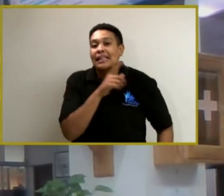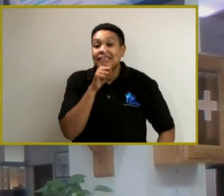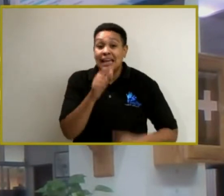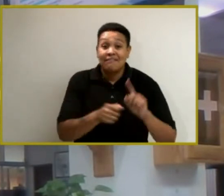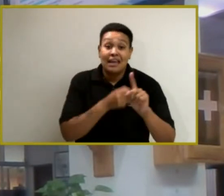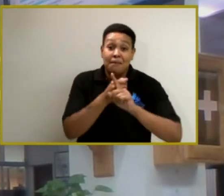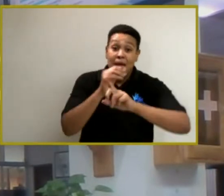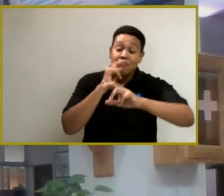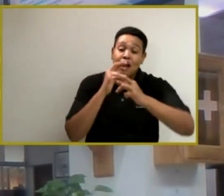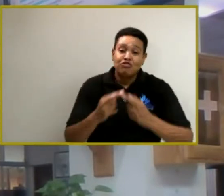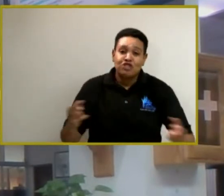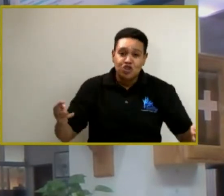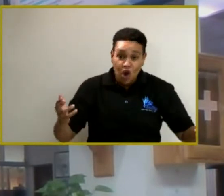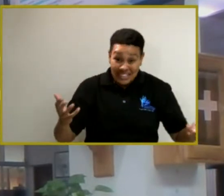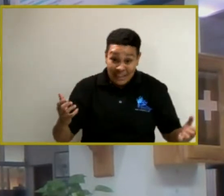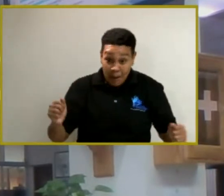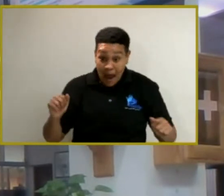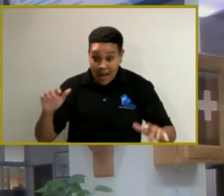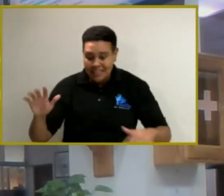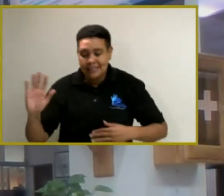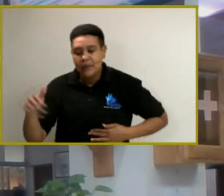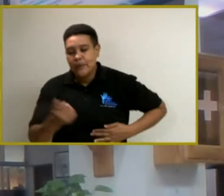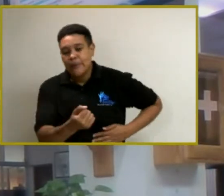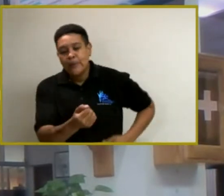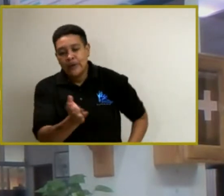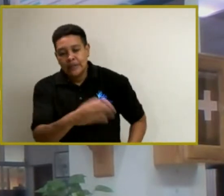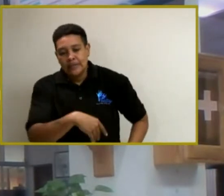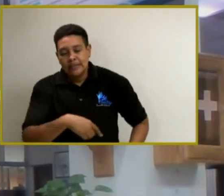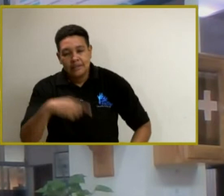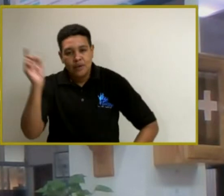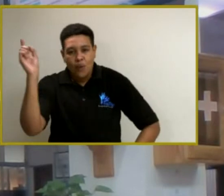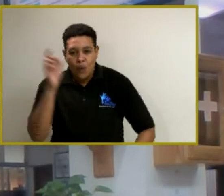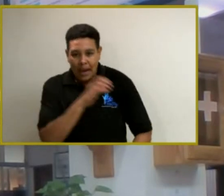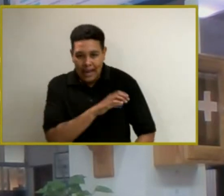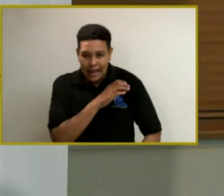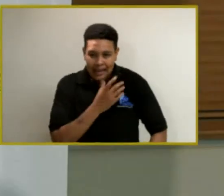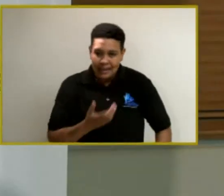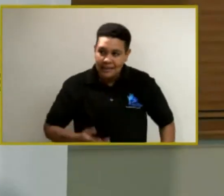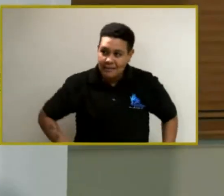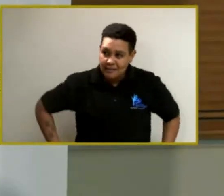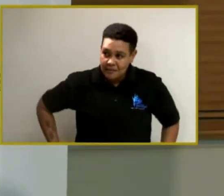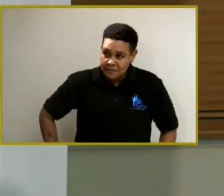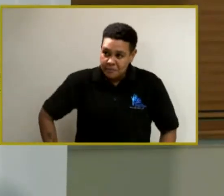impacted by the resource demand because of the COVID response?